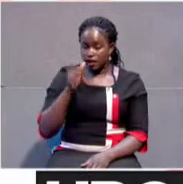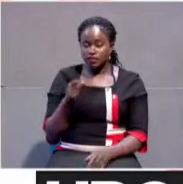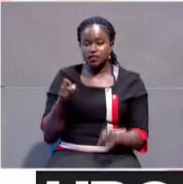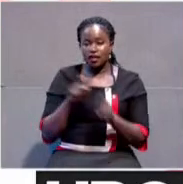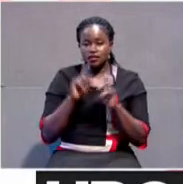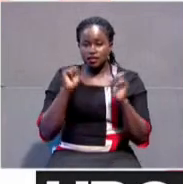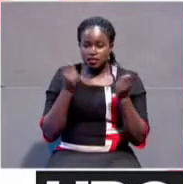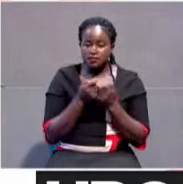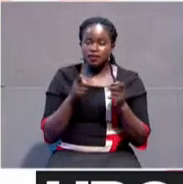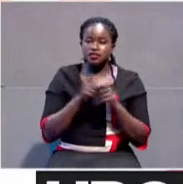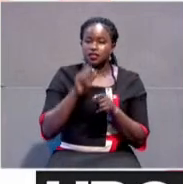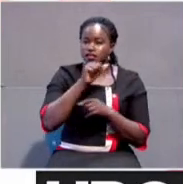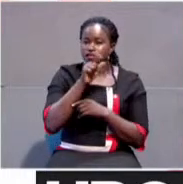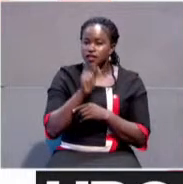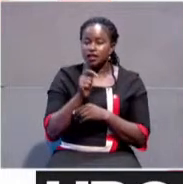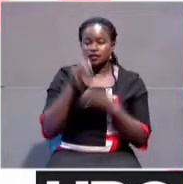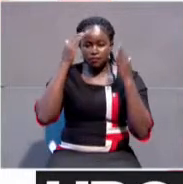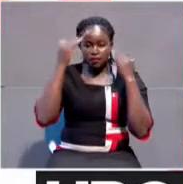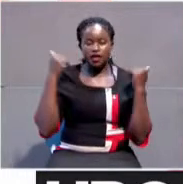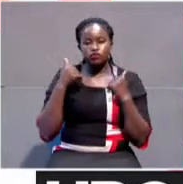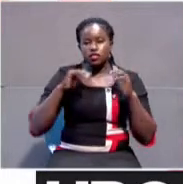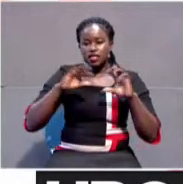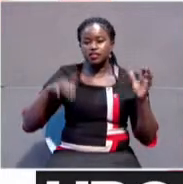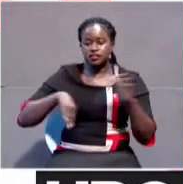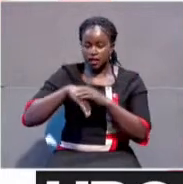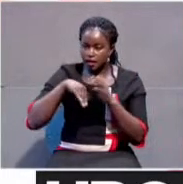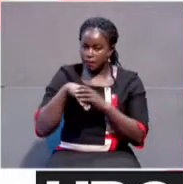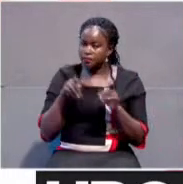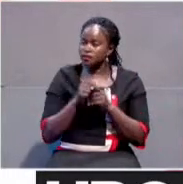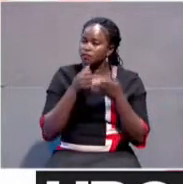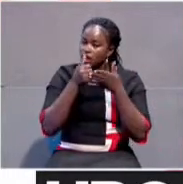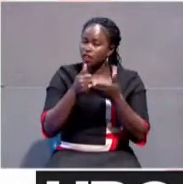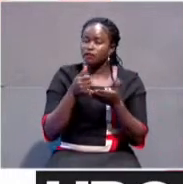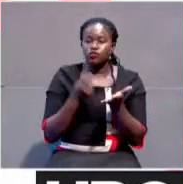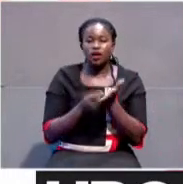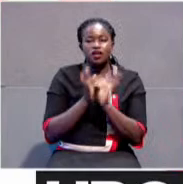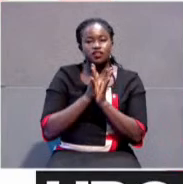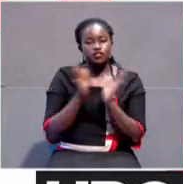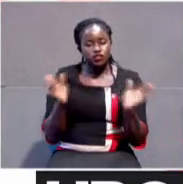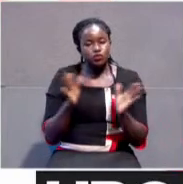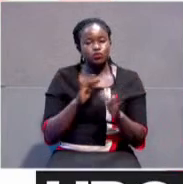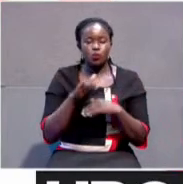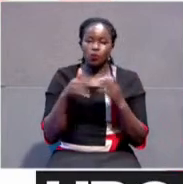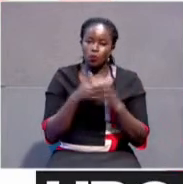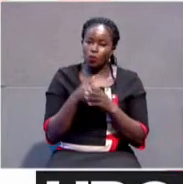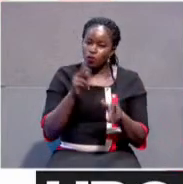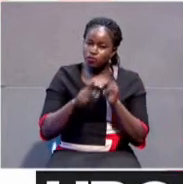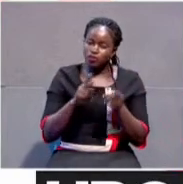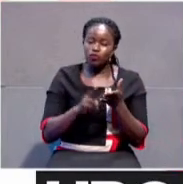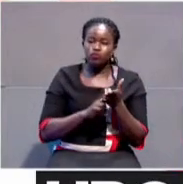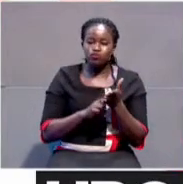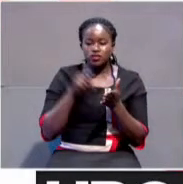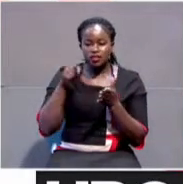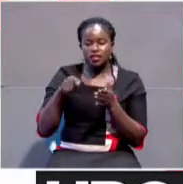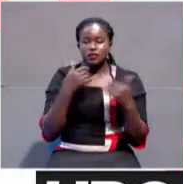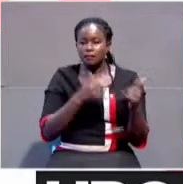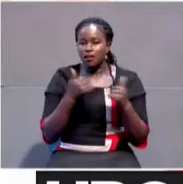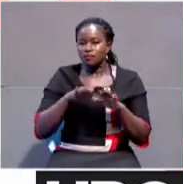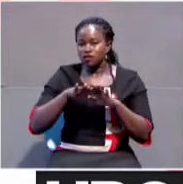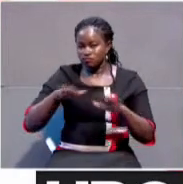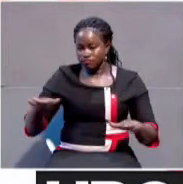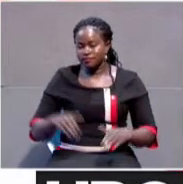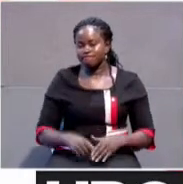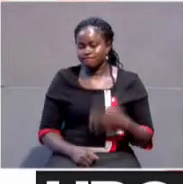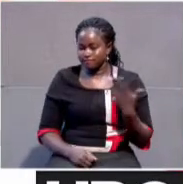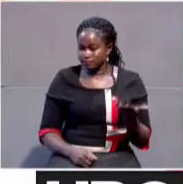Mary's Stadium, naye kujja kuyamba bannayuganda bonna abana abakozesa ekisaawe kino okuba siitiimu yokka ejja okuzanyirawo ya